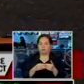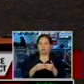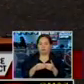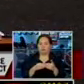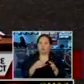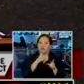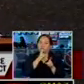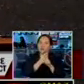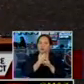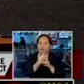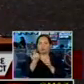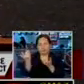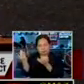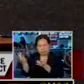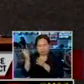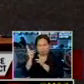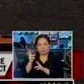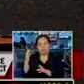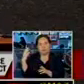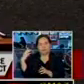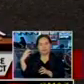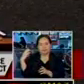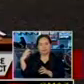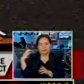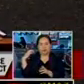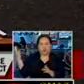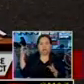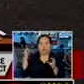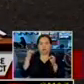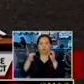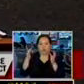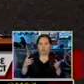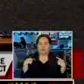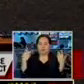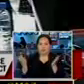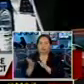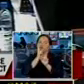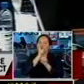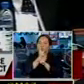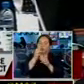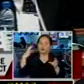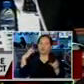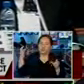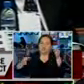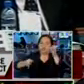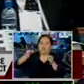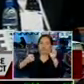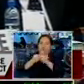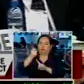the ostensible respondent in the trial before us is the Chief Justice of the Supreme